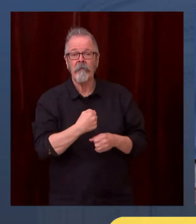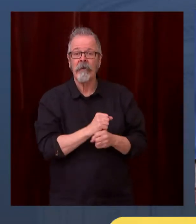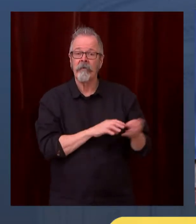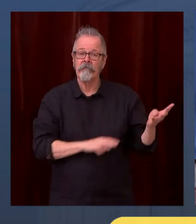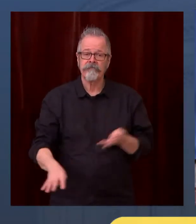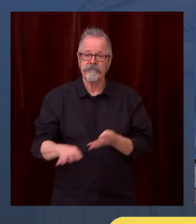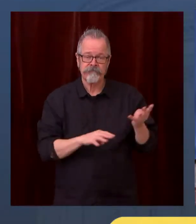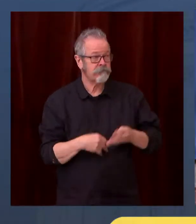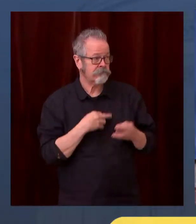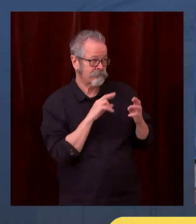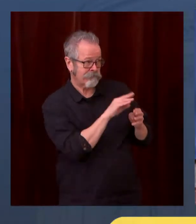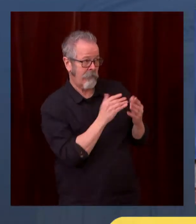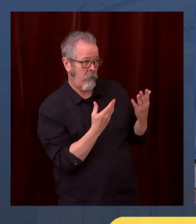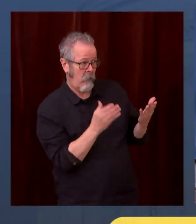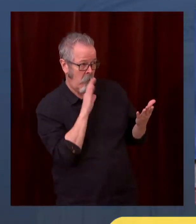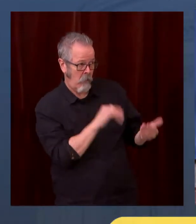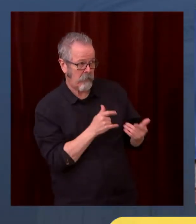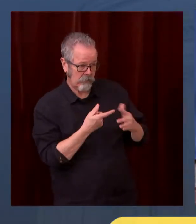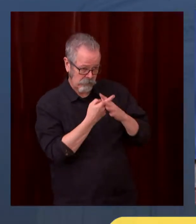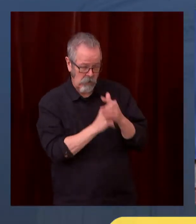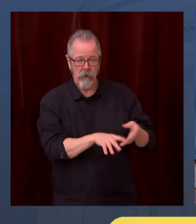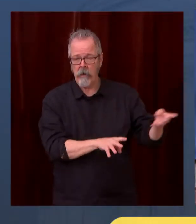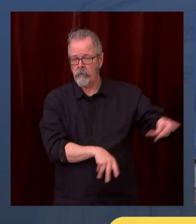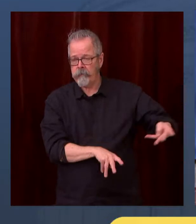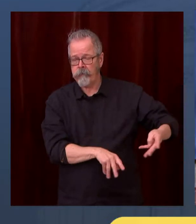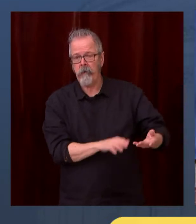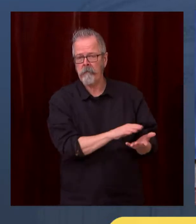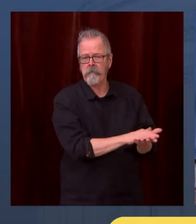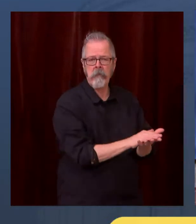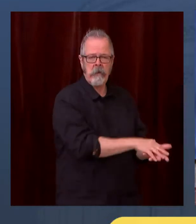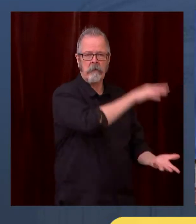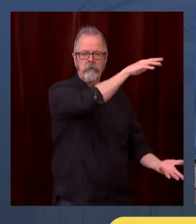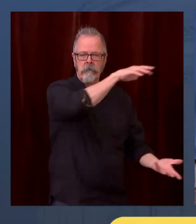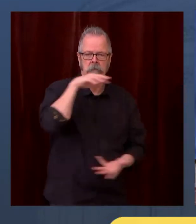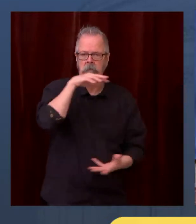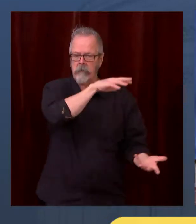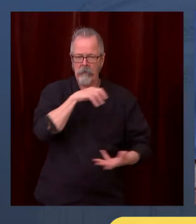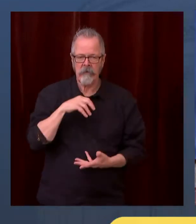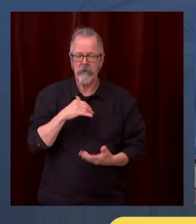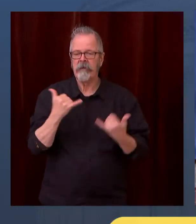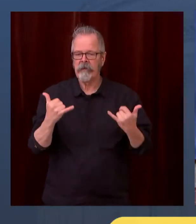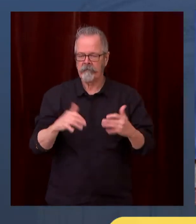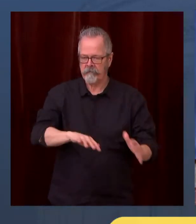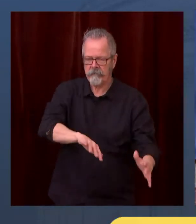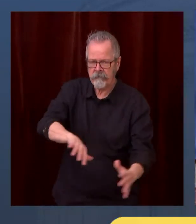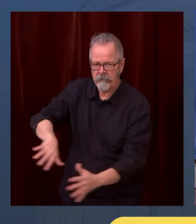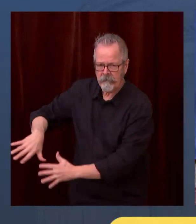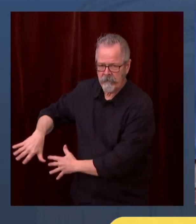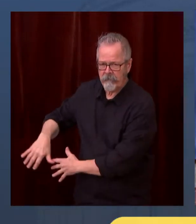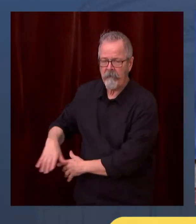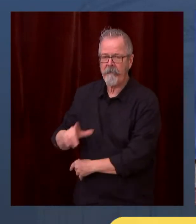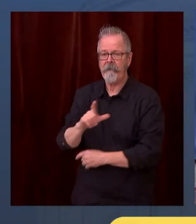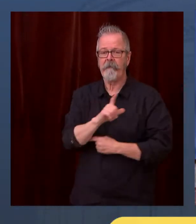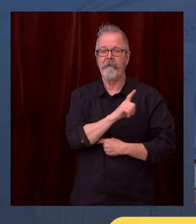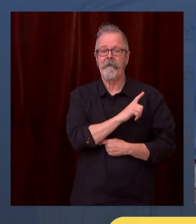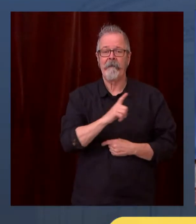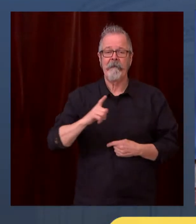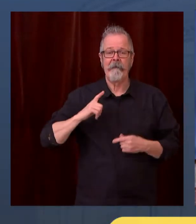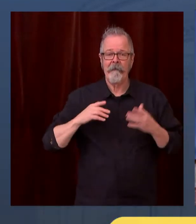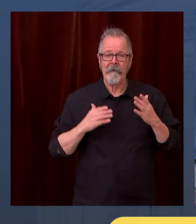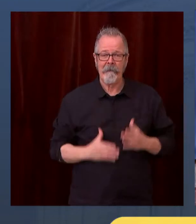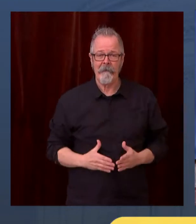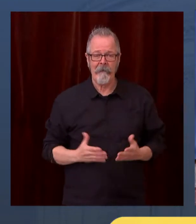comment about some legislative actions. This week, legislature passed legislation that will provide some really important relief